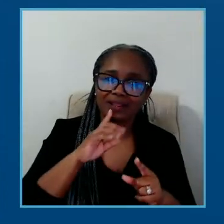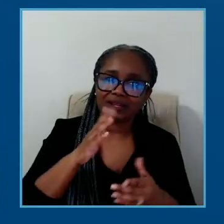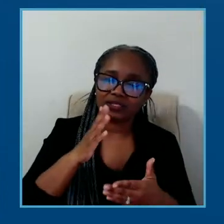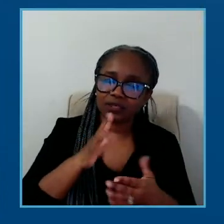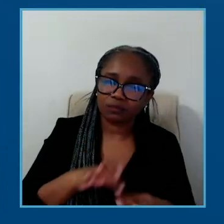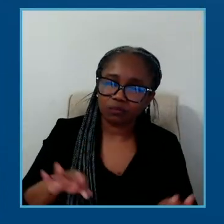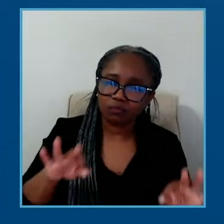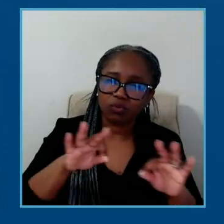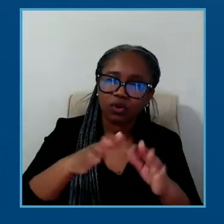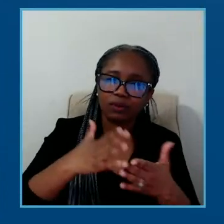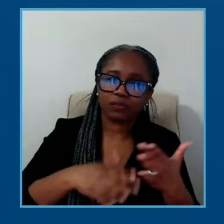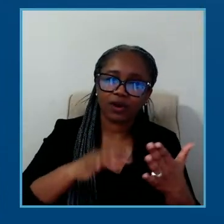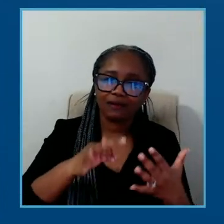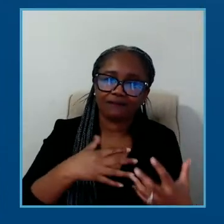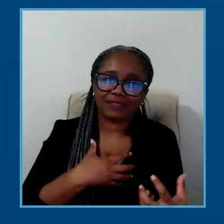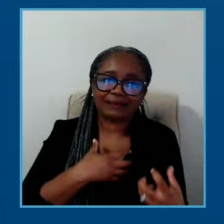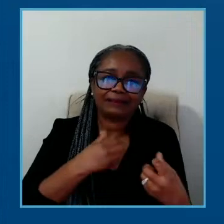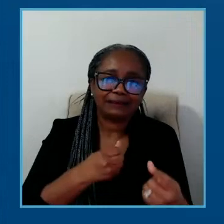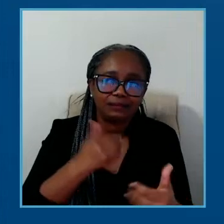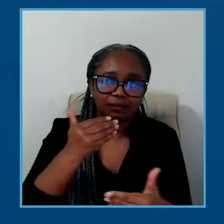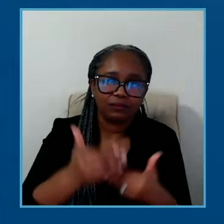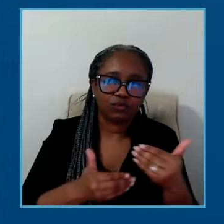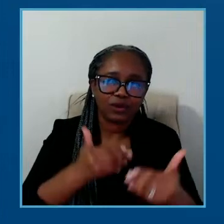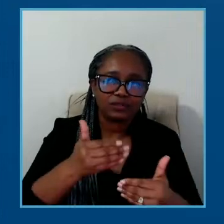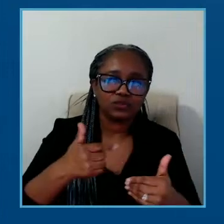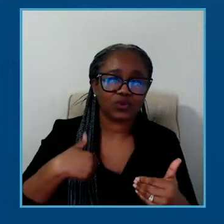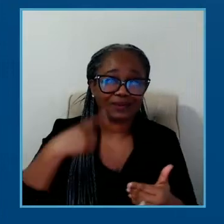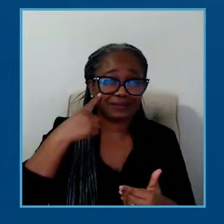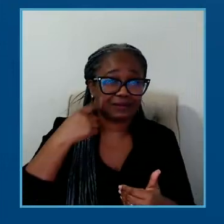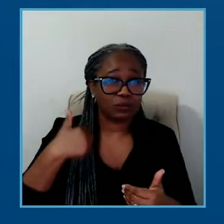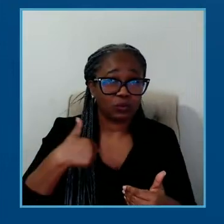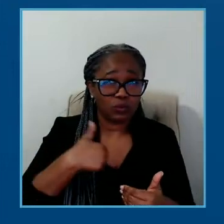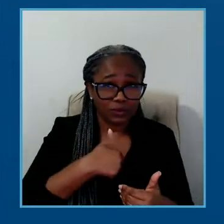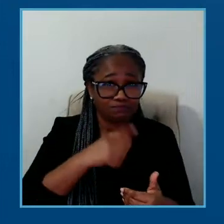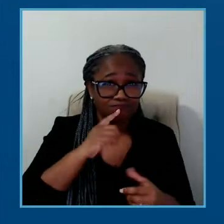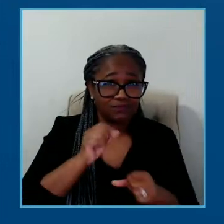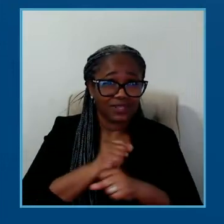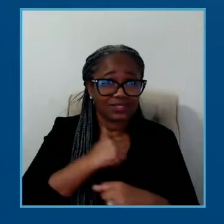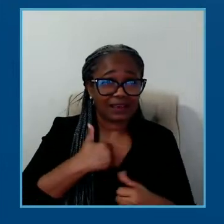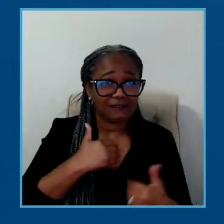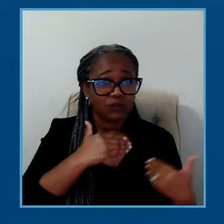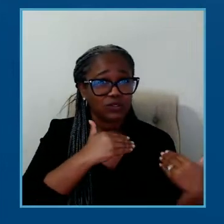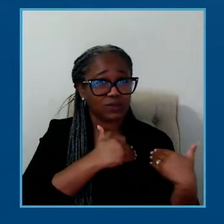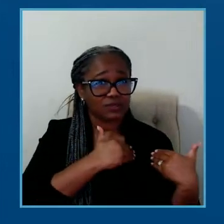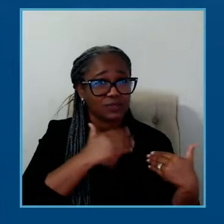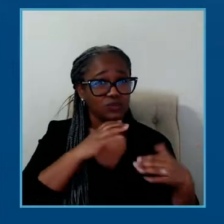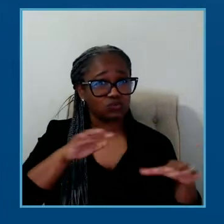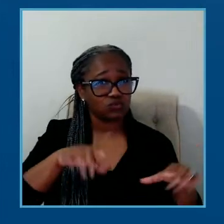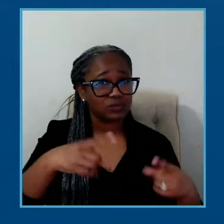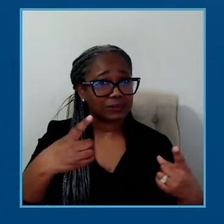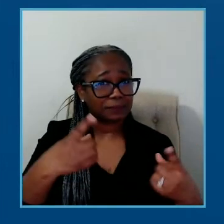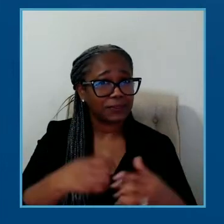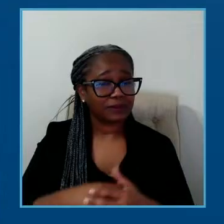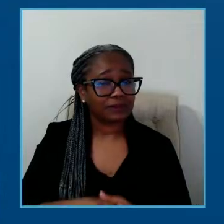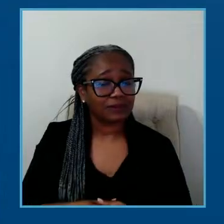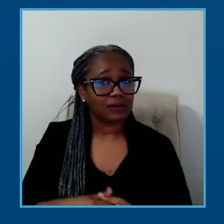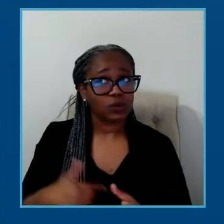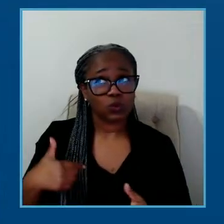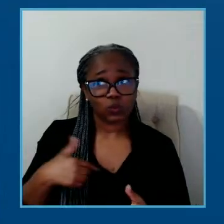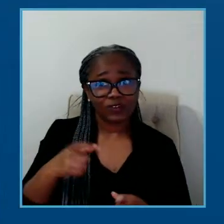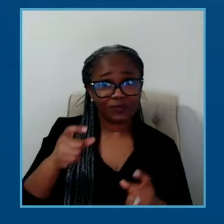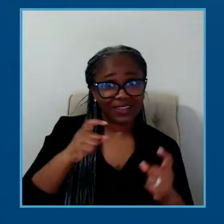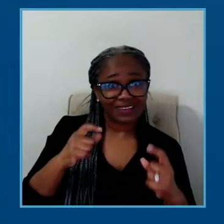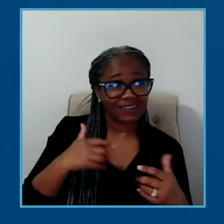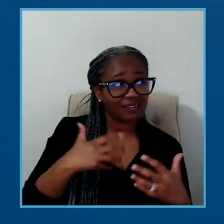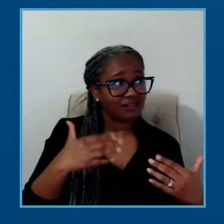have, I think, a responsibility here to act. We have been given a lot of information by a lot of people, and I will